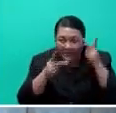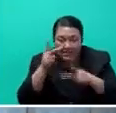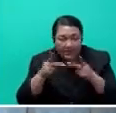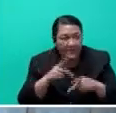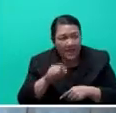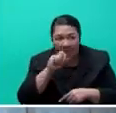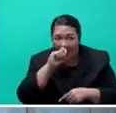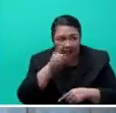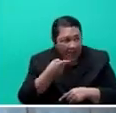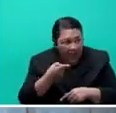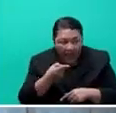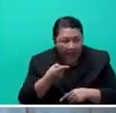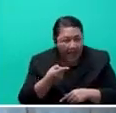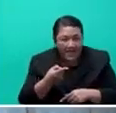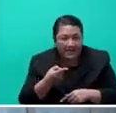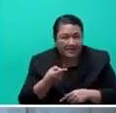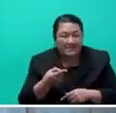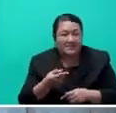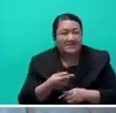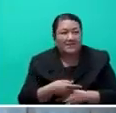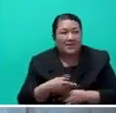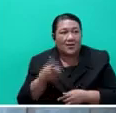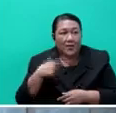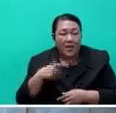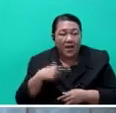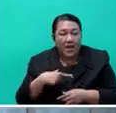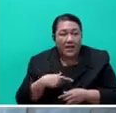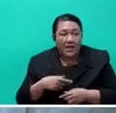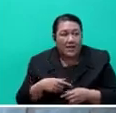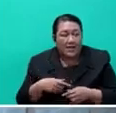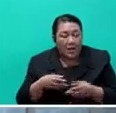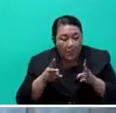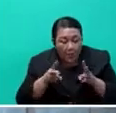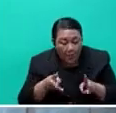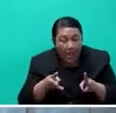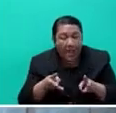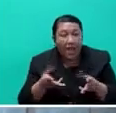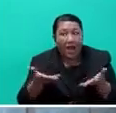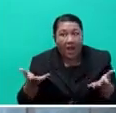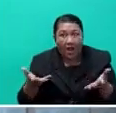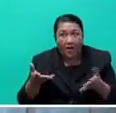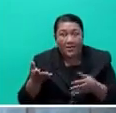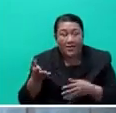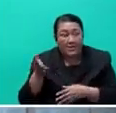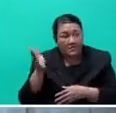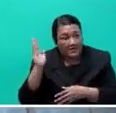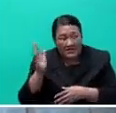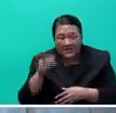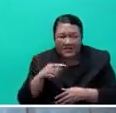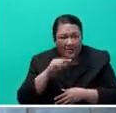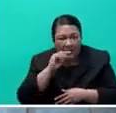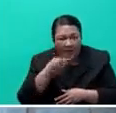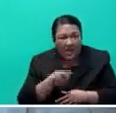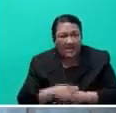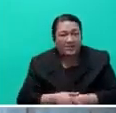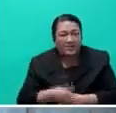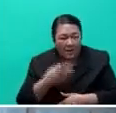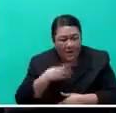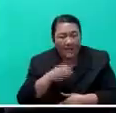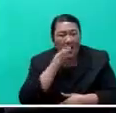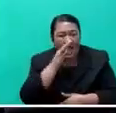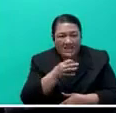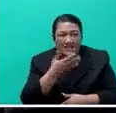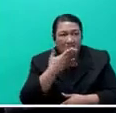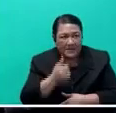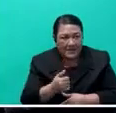actually presented at this point in time. It needs to be sent to the committee for it to be reviewed and brought back to the parliament. Thank you. Well, we